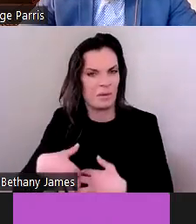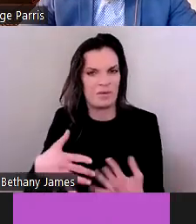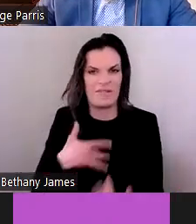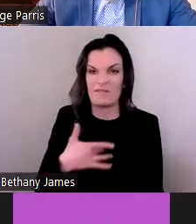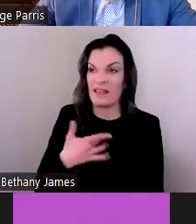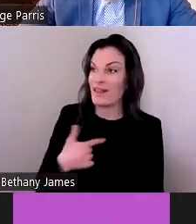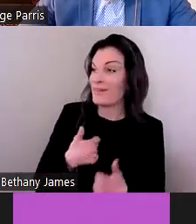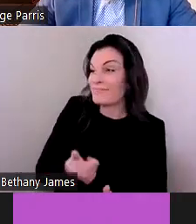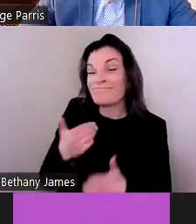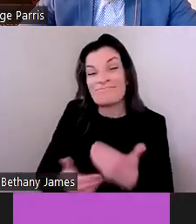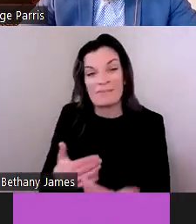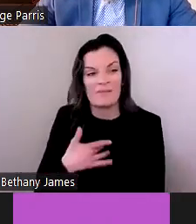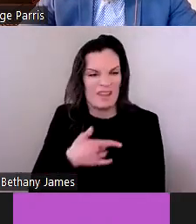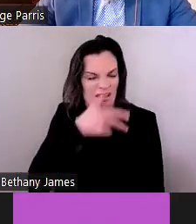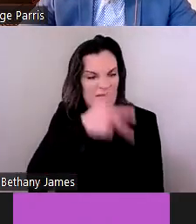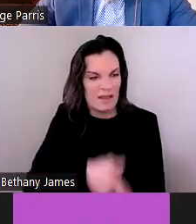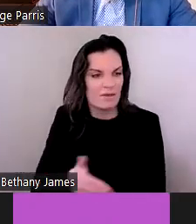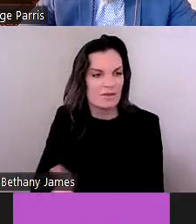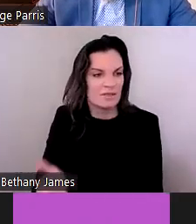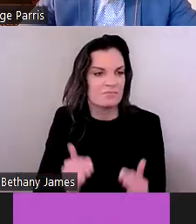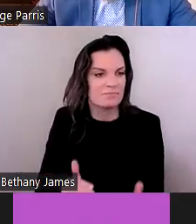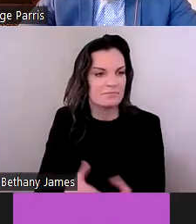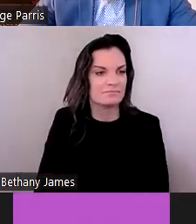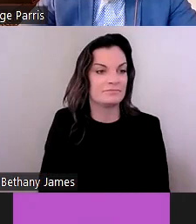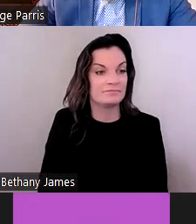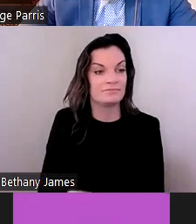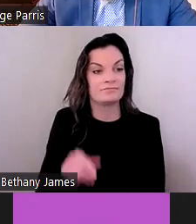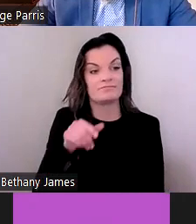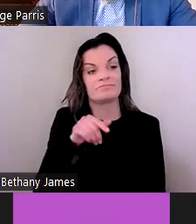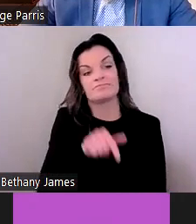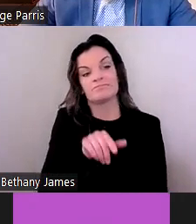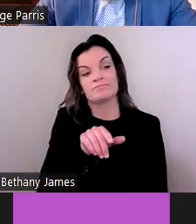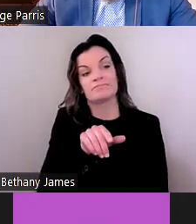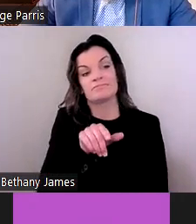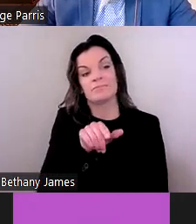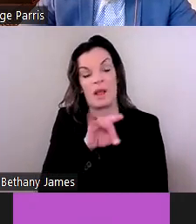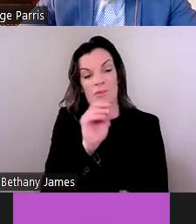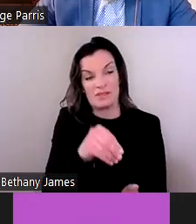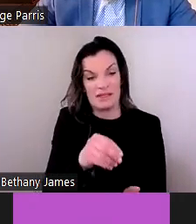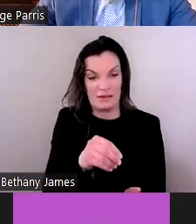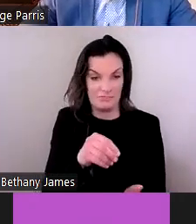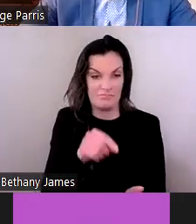compared to 52% who is complaining that they've experienced harm in their mental health at work. So